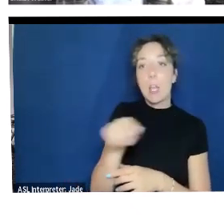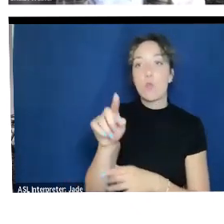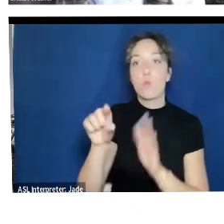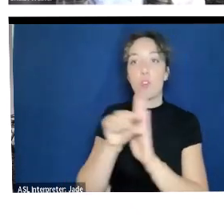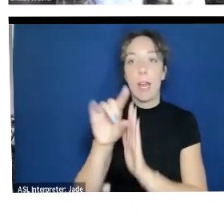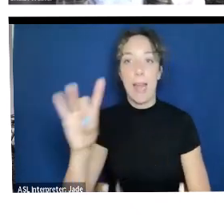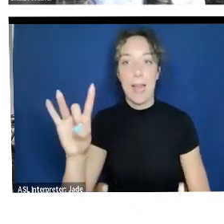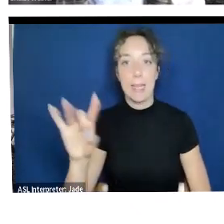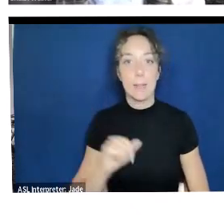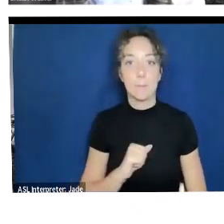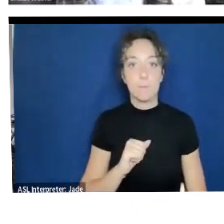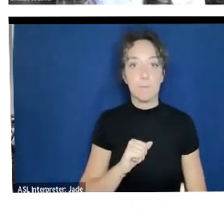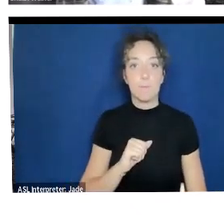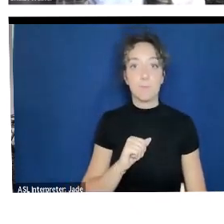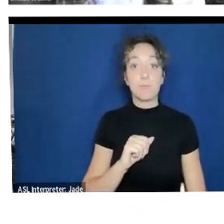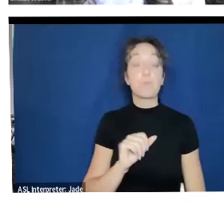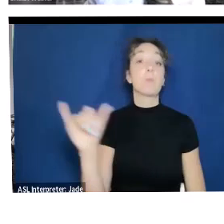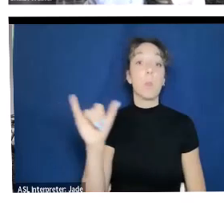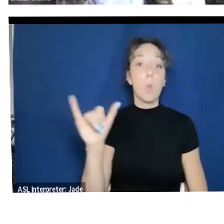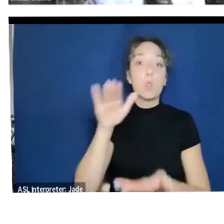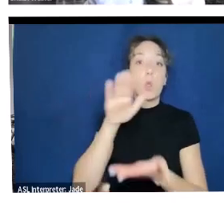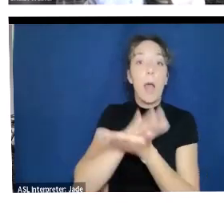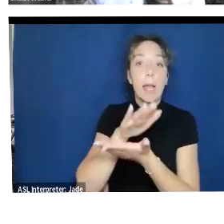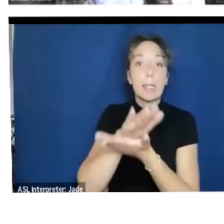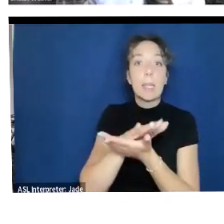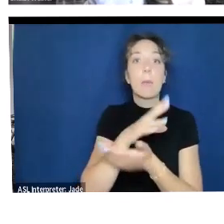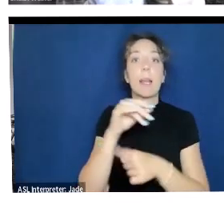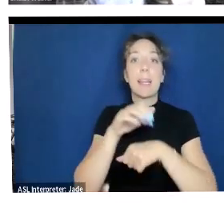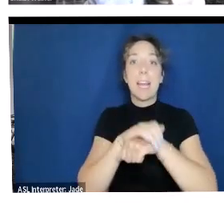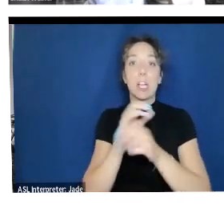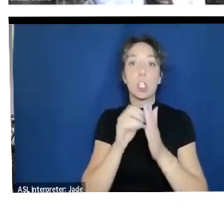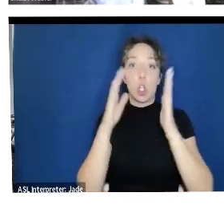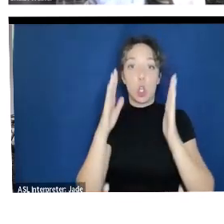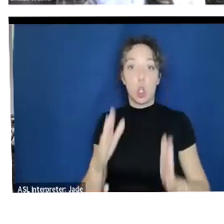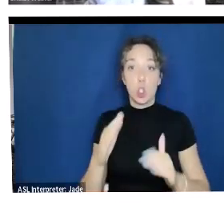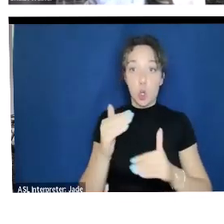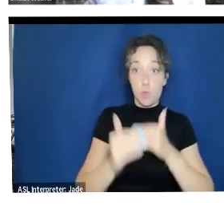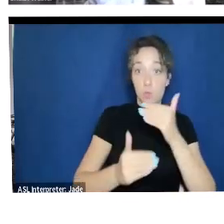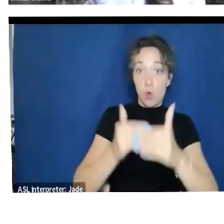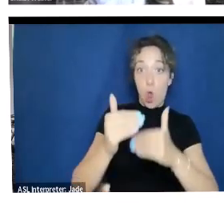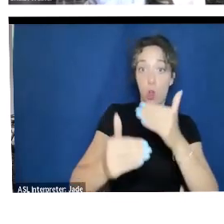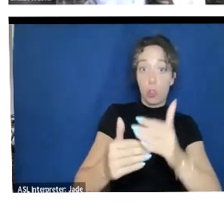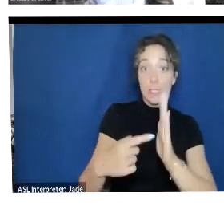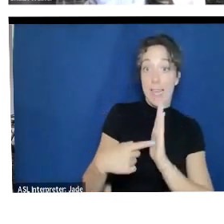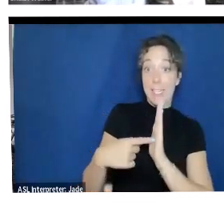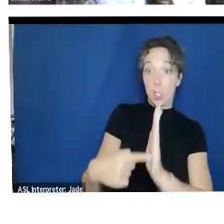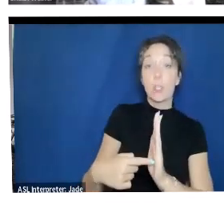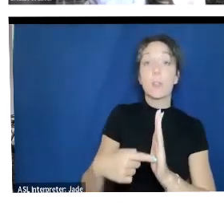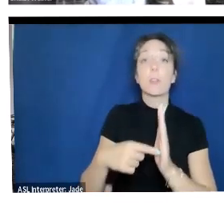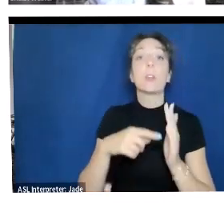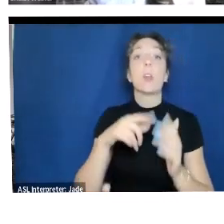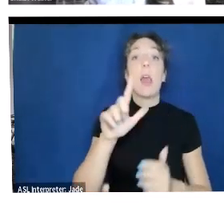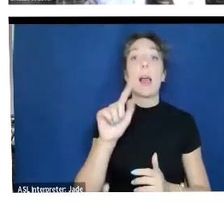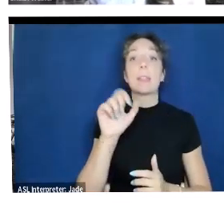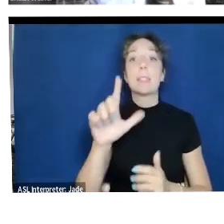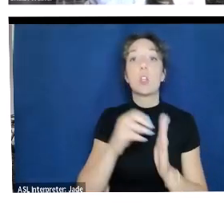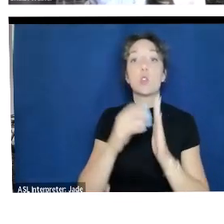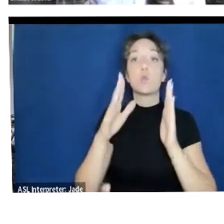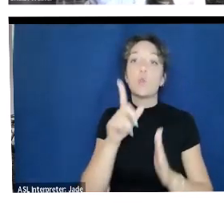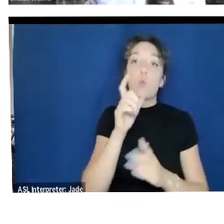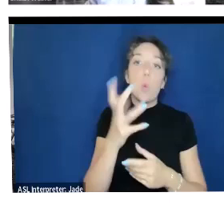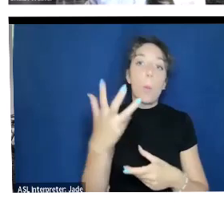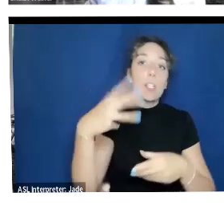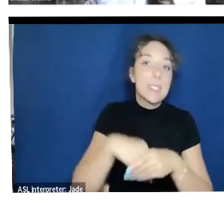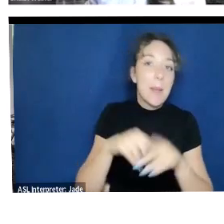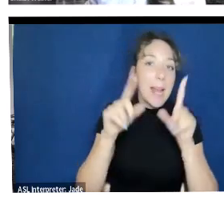Furthermore, the academic and English learner progress indicators reflect LTEL students who participated in the